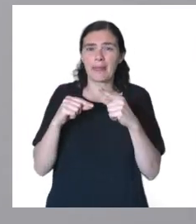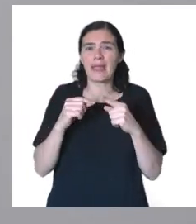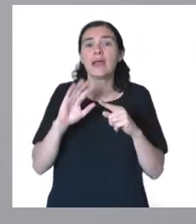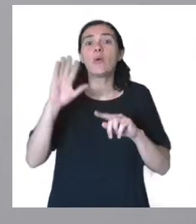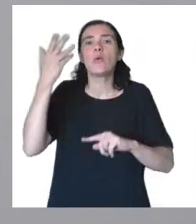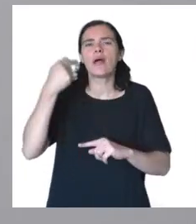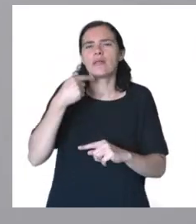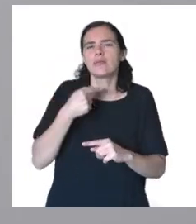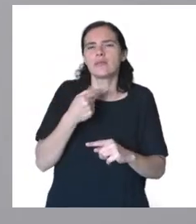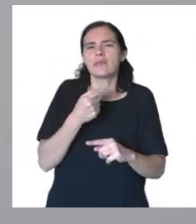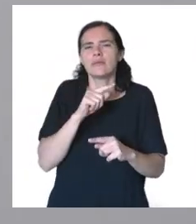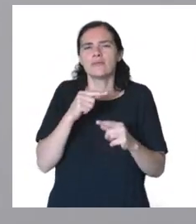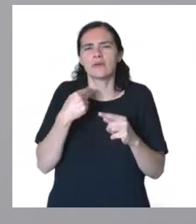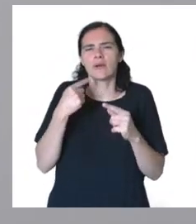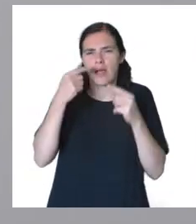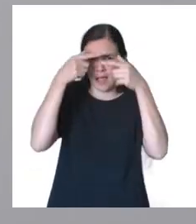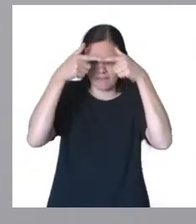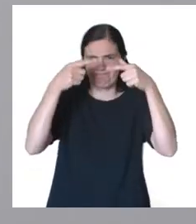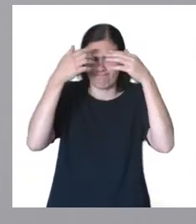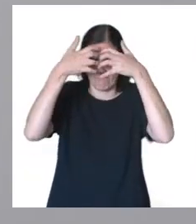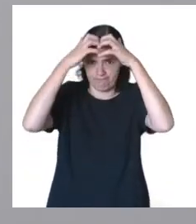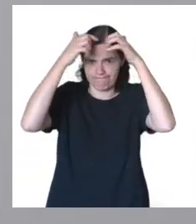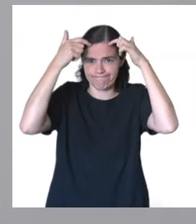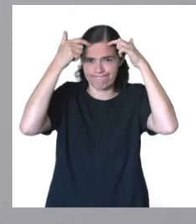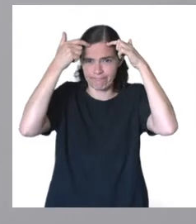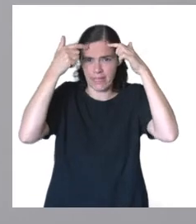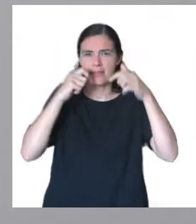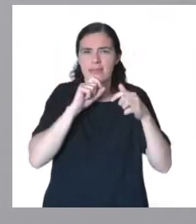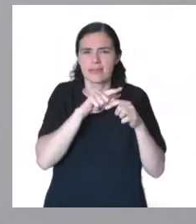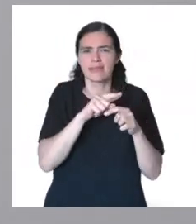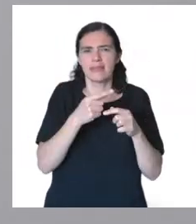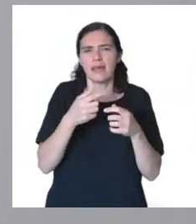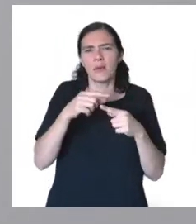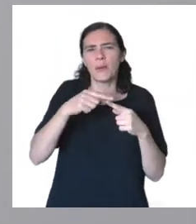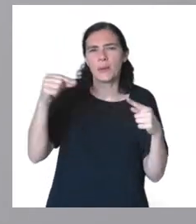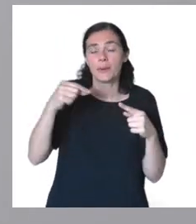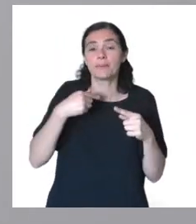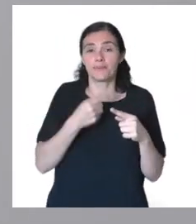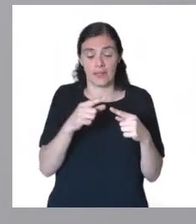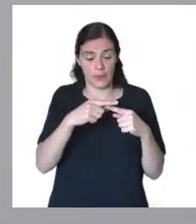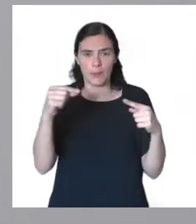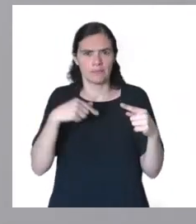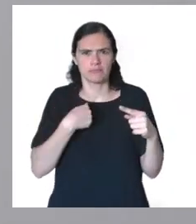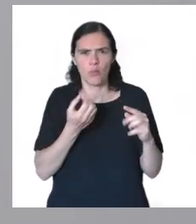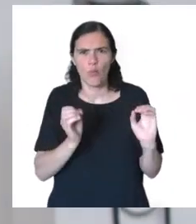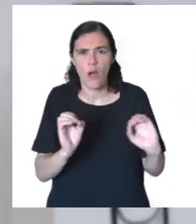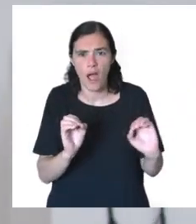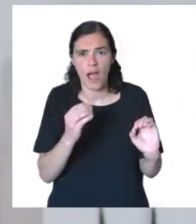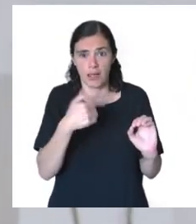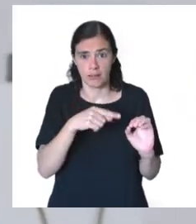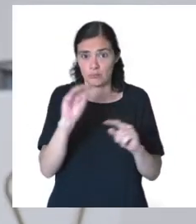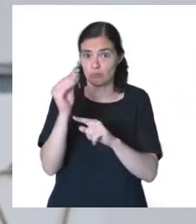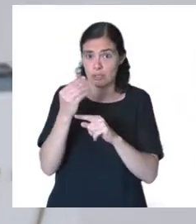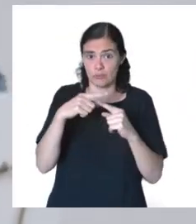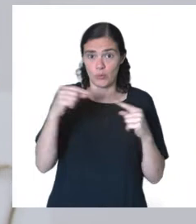sharp point when it gets to the corners of the room in your mind. A sharp point. There is no